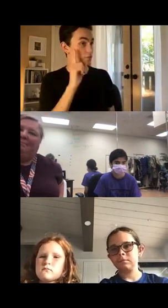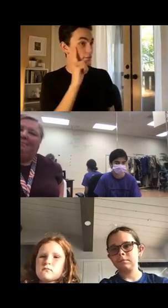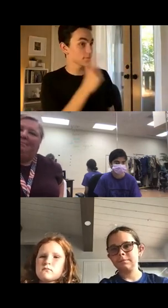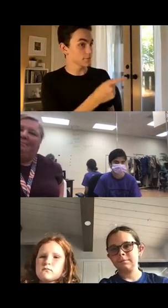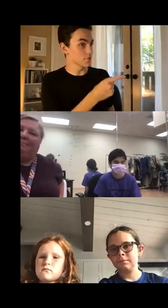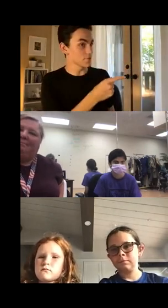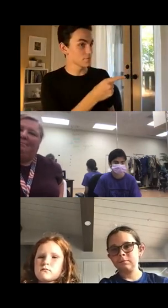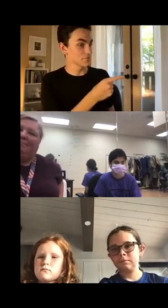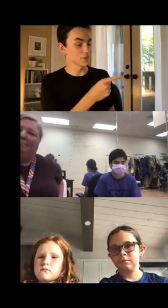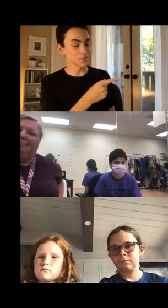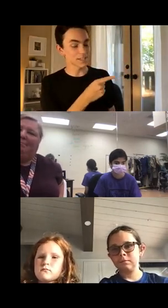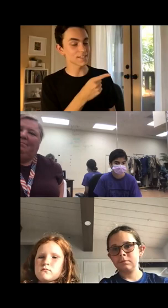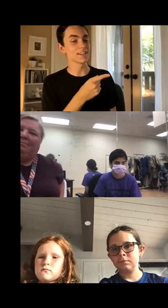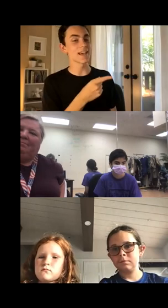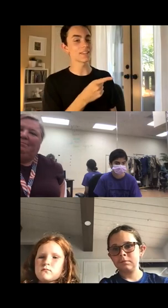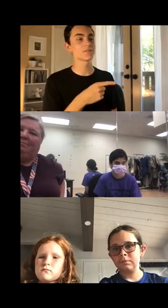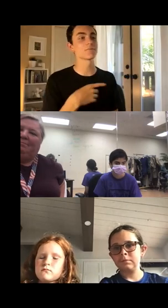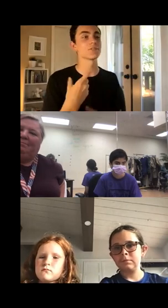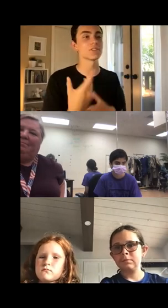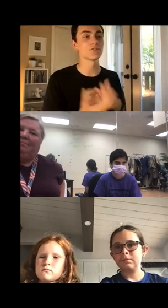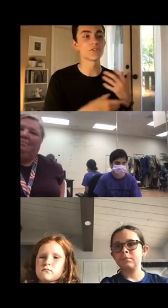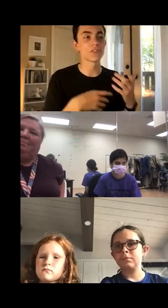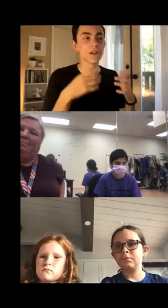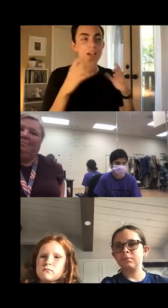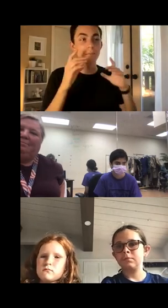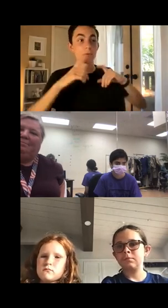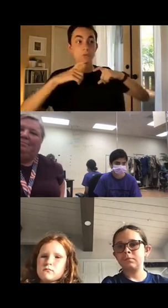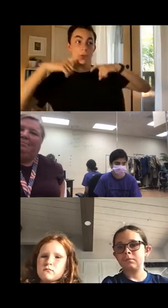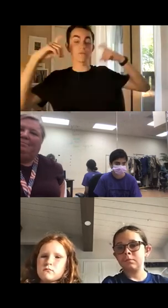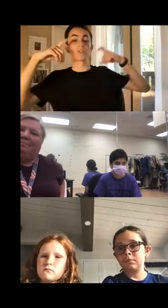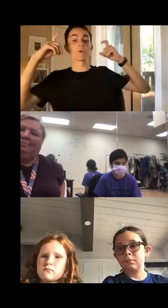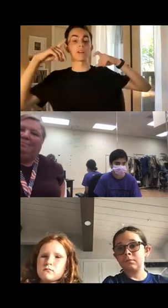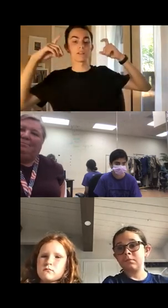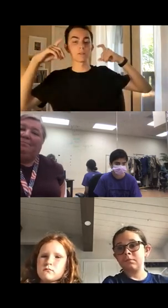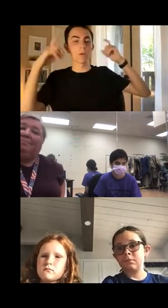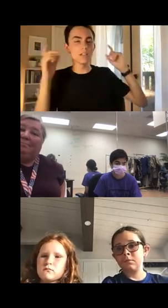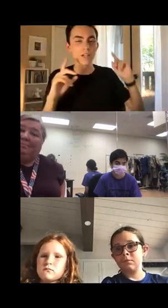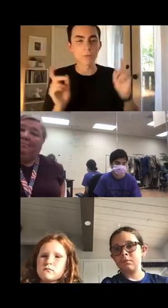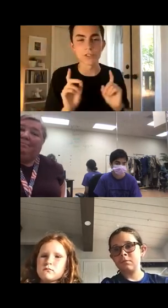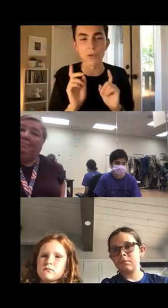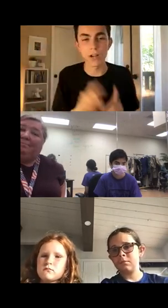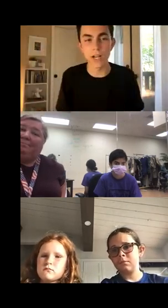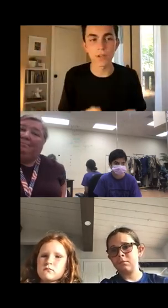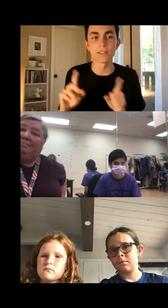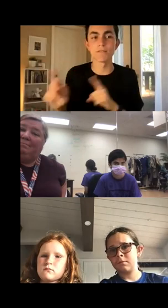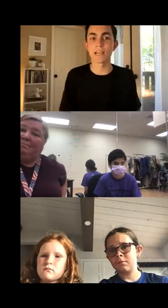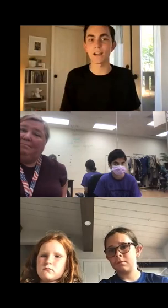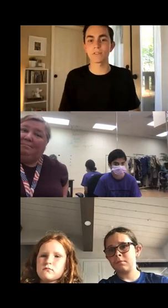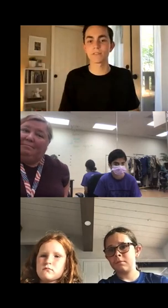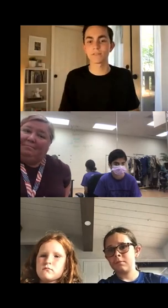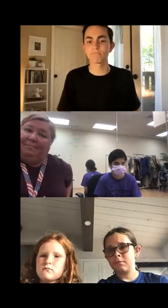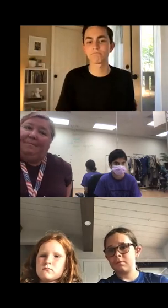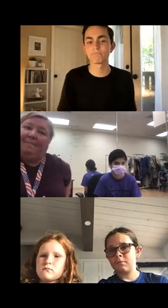You, deaf, you don't know that sign yet, just introducing you. My eyebrows went up for that one. Why didn't my eyebrows go up instead of